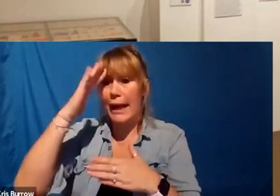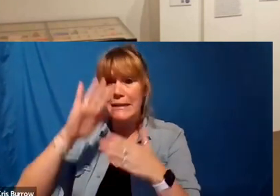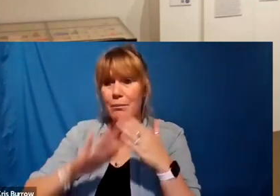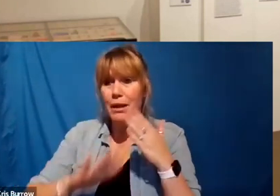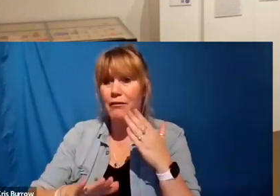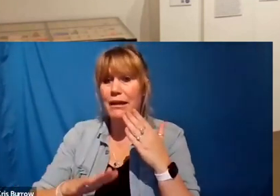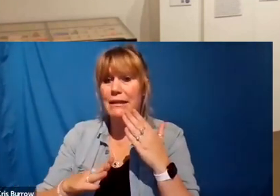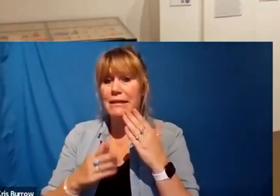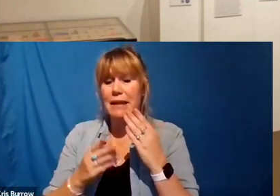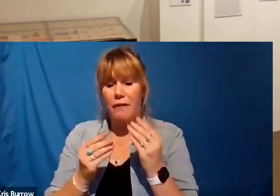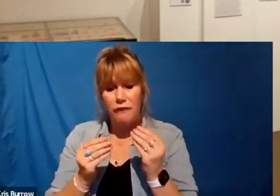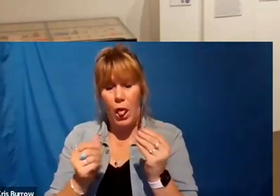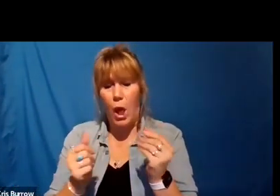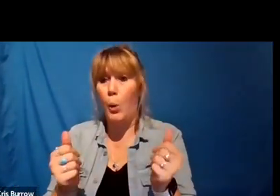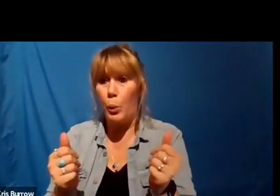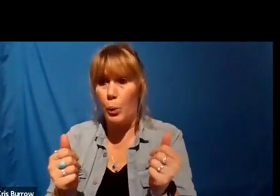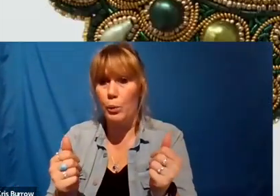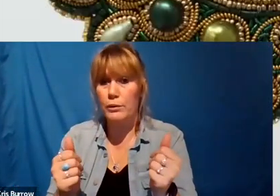flow.